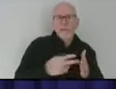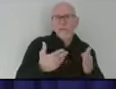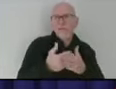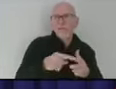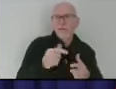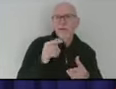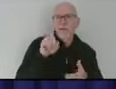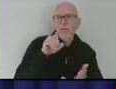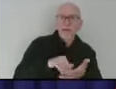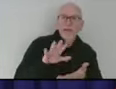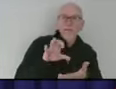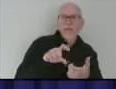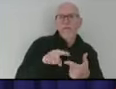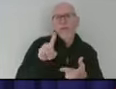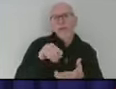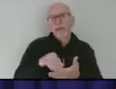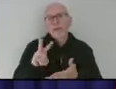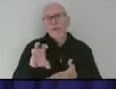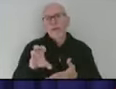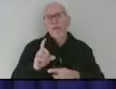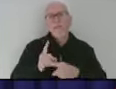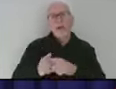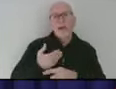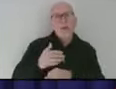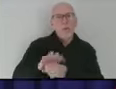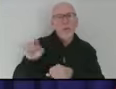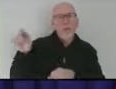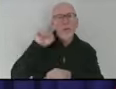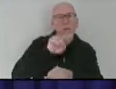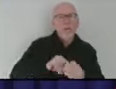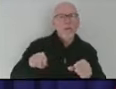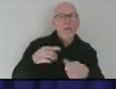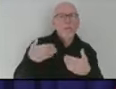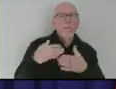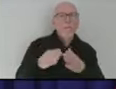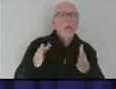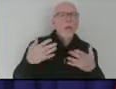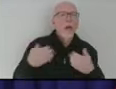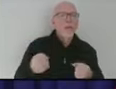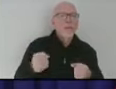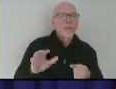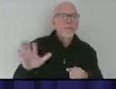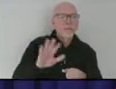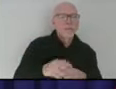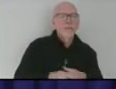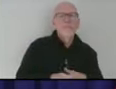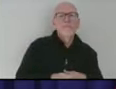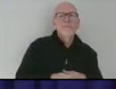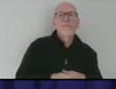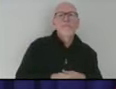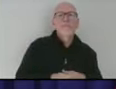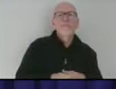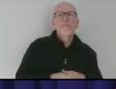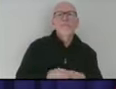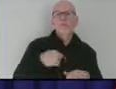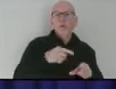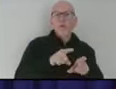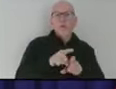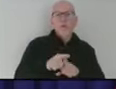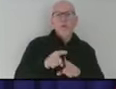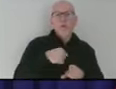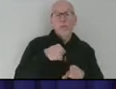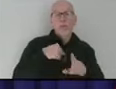1,500 to 1,600 in addition to what our local public health individuals have. But we also are looking to actually